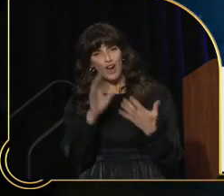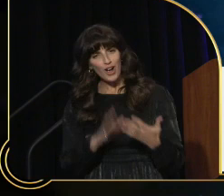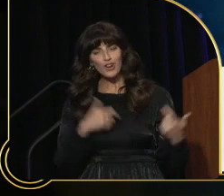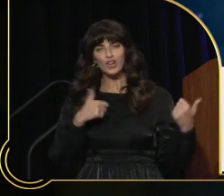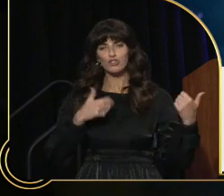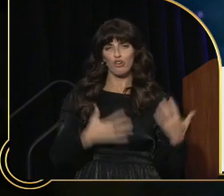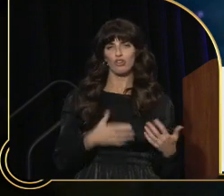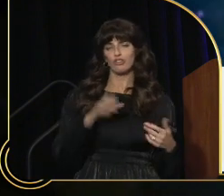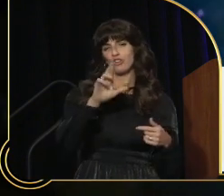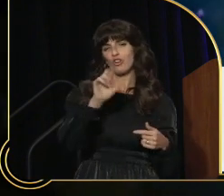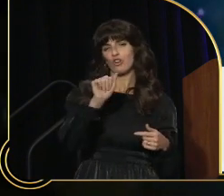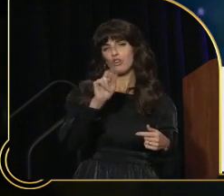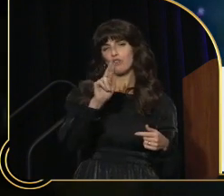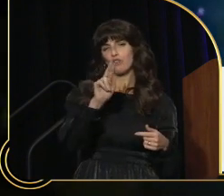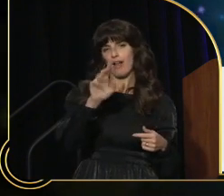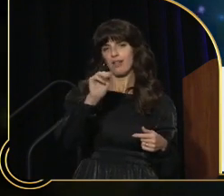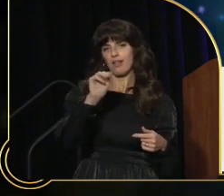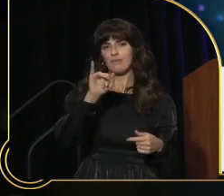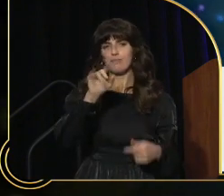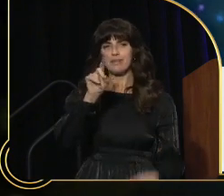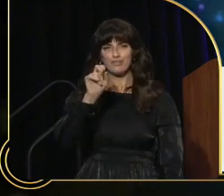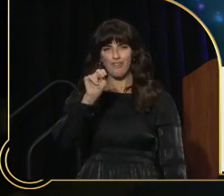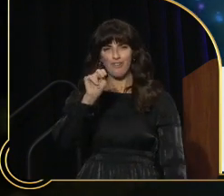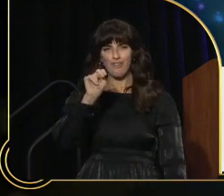Raul Midon.